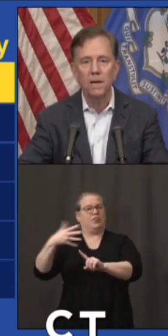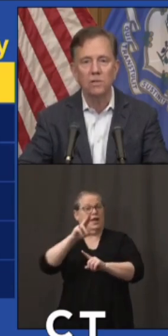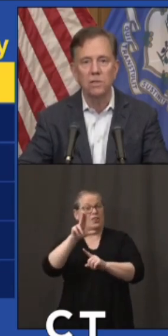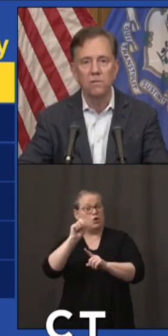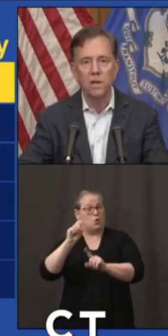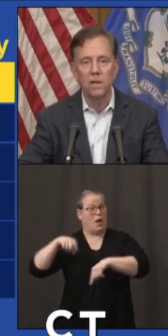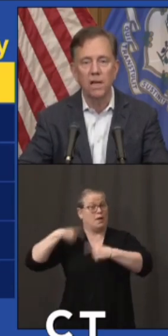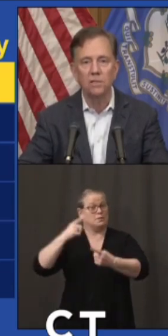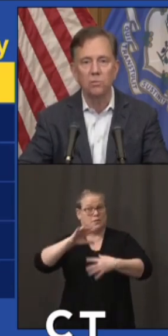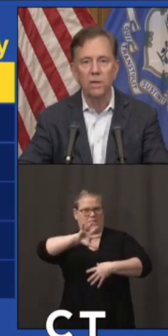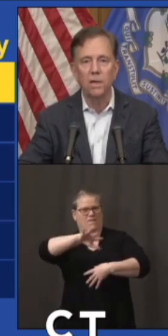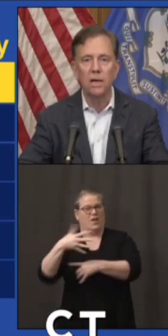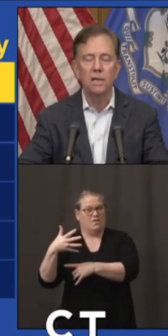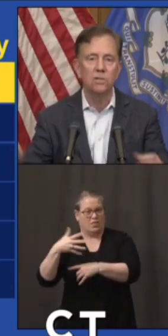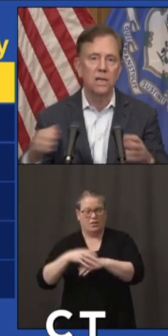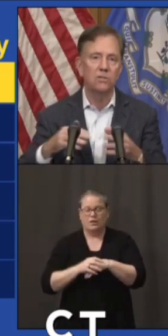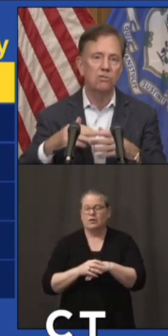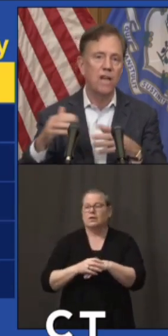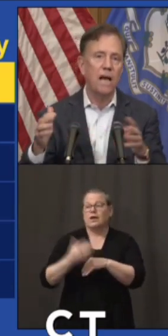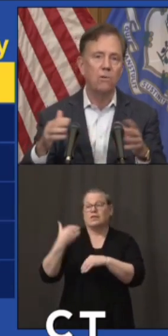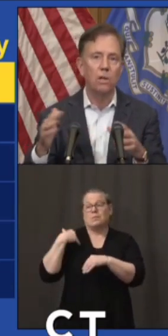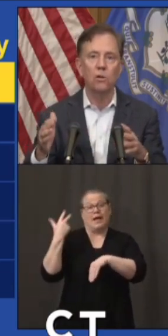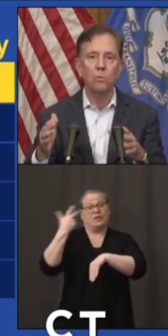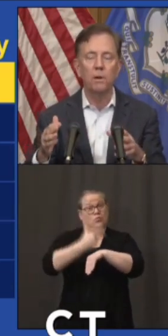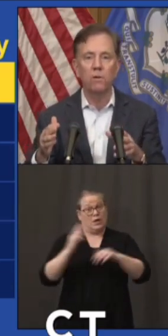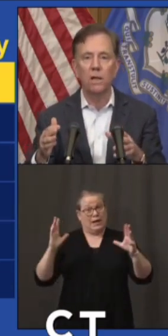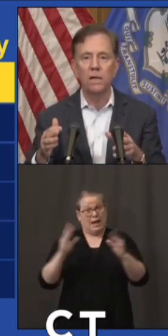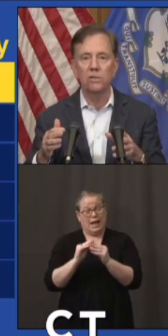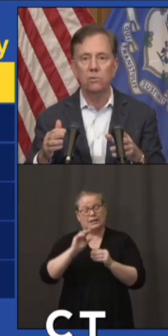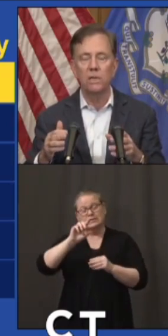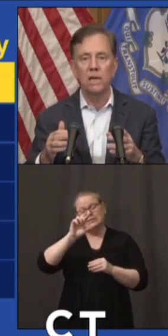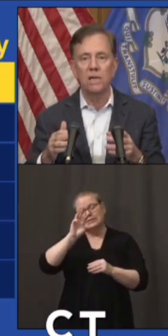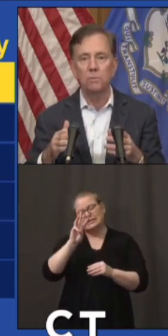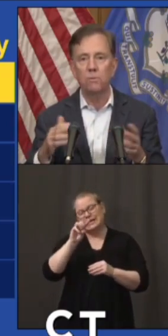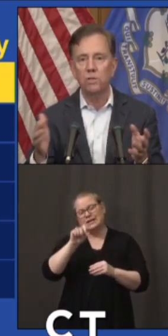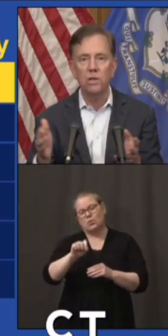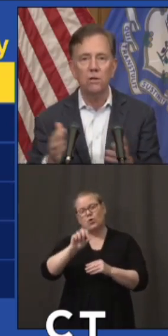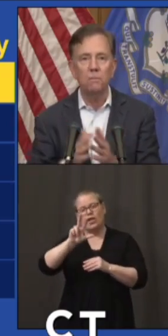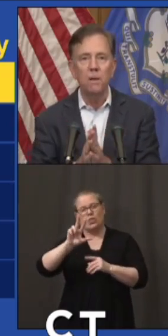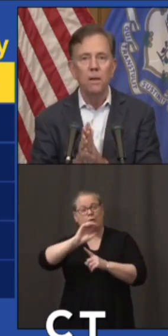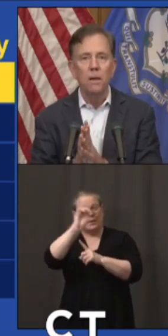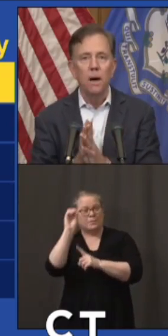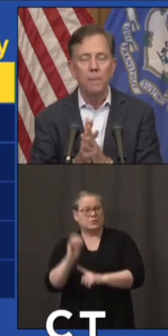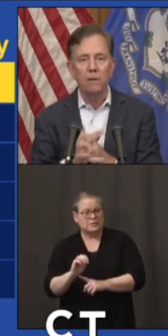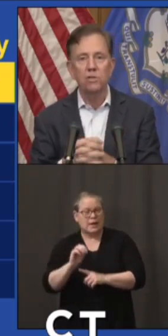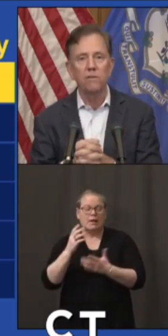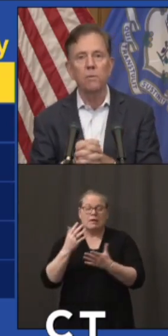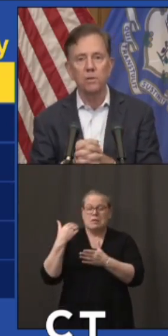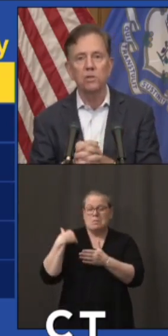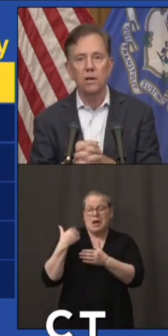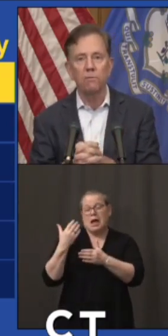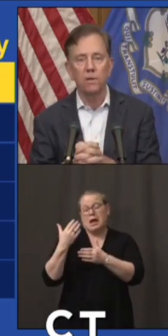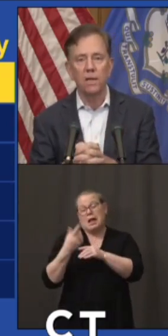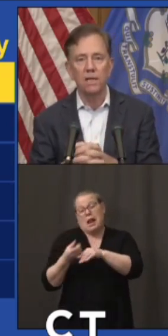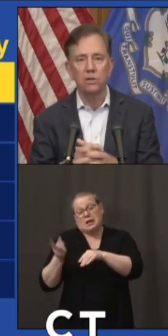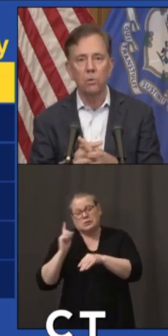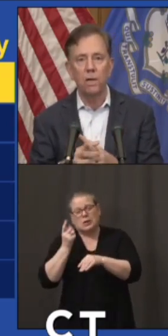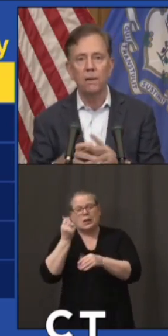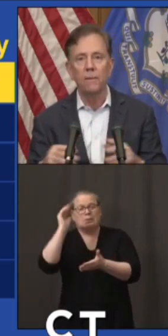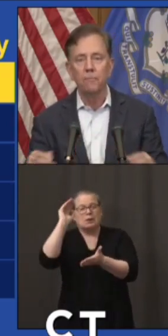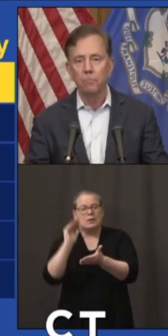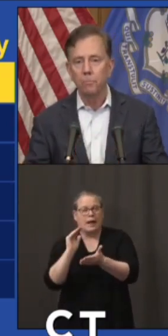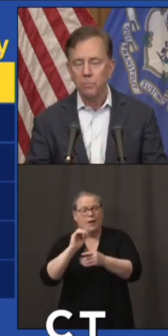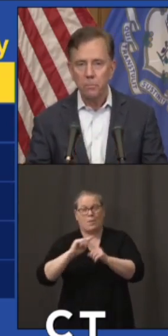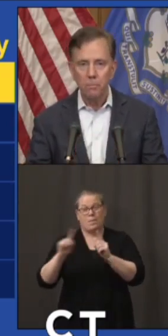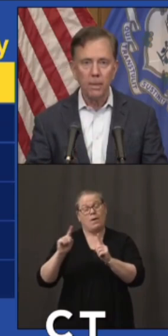6.3% positivity the last 3 days. That's down a little bit for the last 3 days, but we're still about 7% for the last